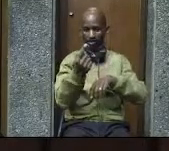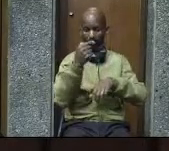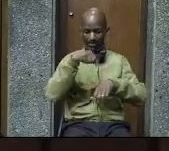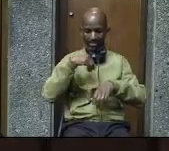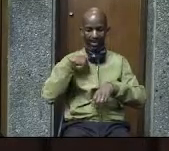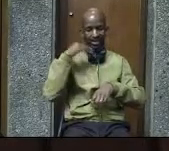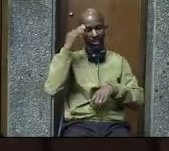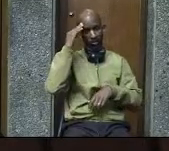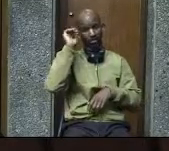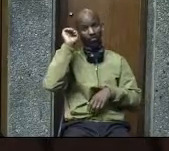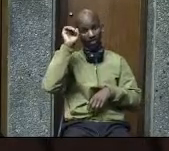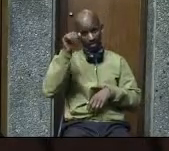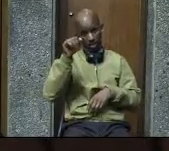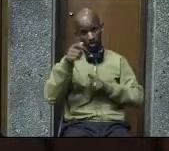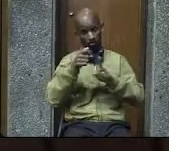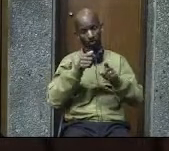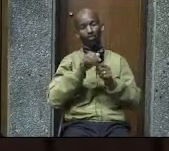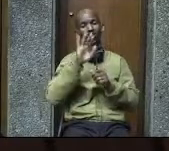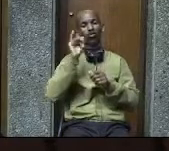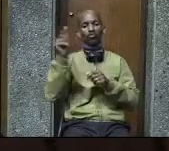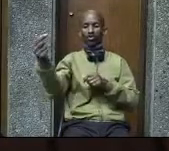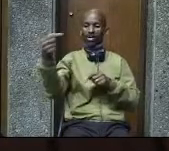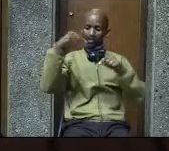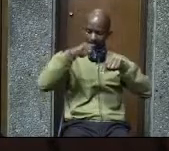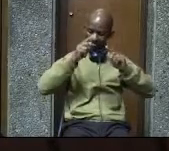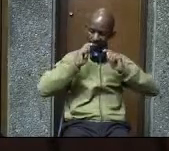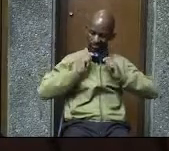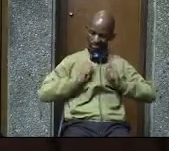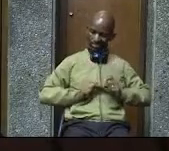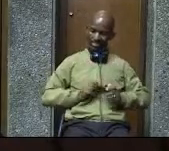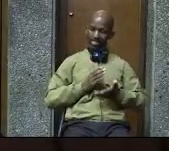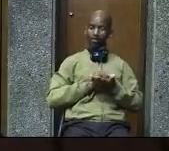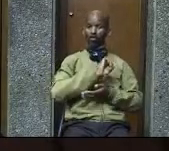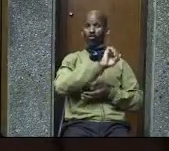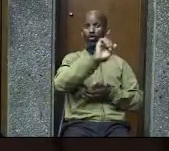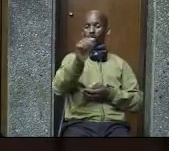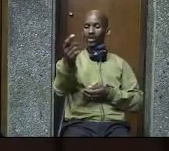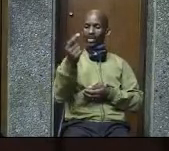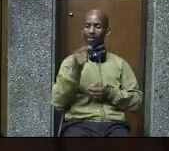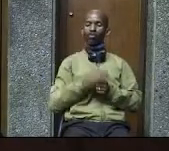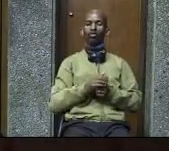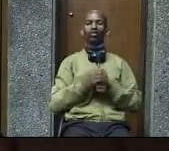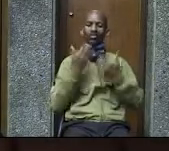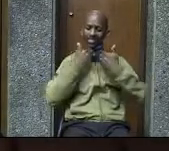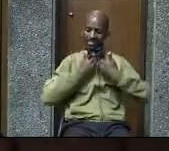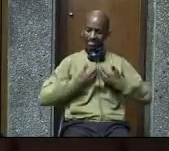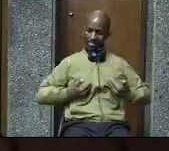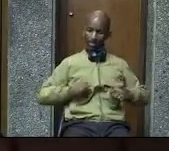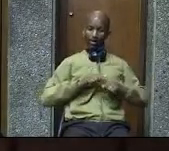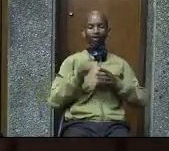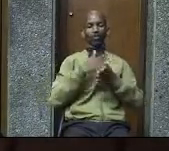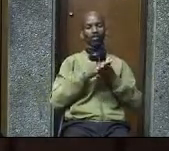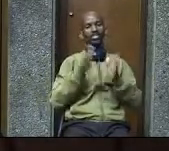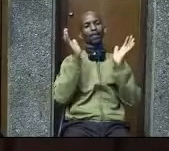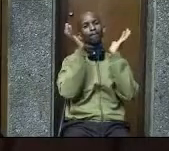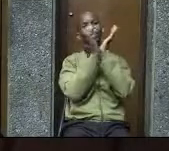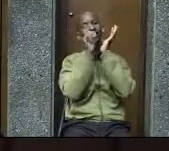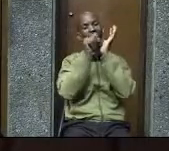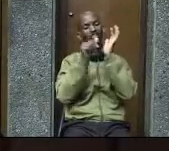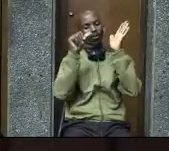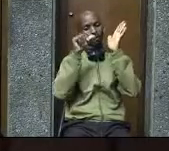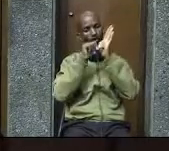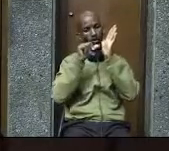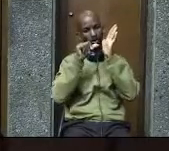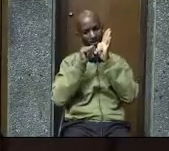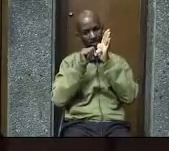that letswako roomu le tlile le khathetse ba bang ba lona ba tlile ka Sunday, but because this meeting was very